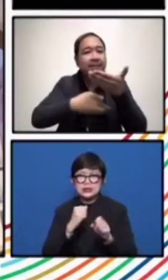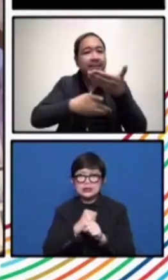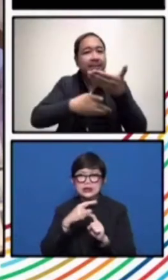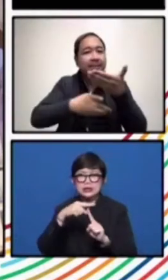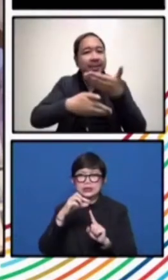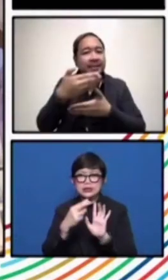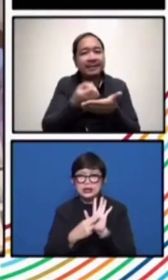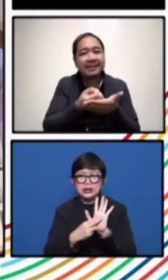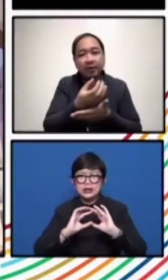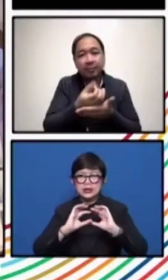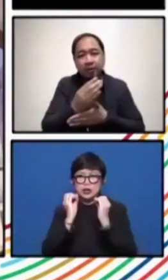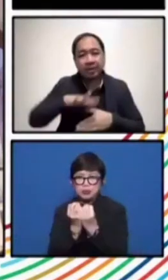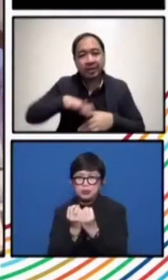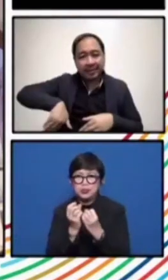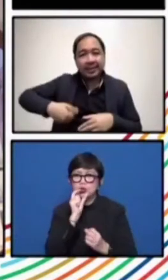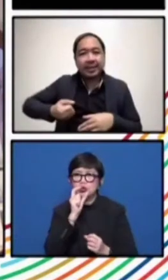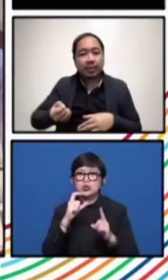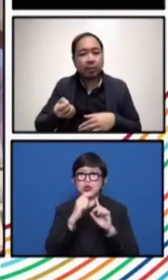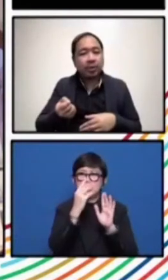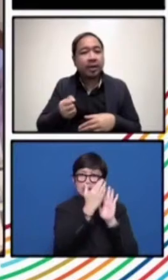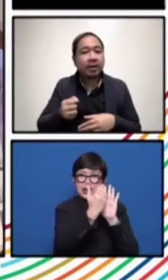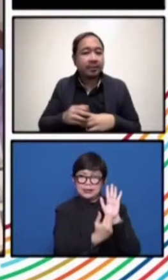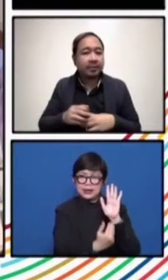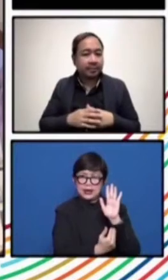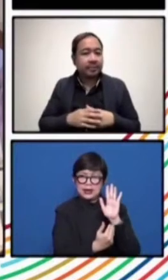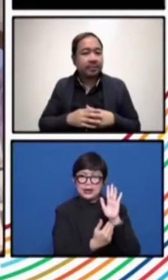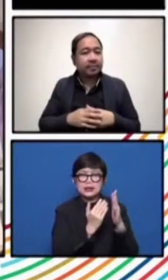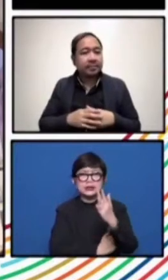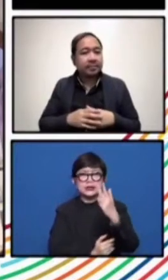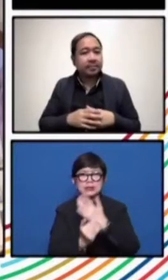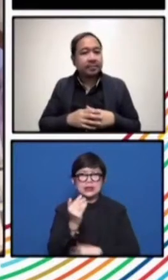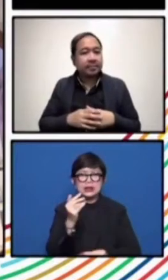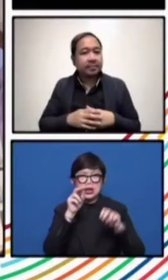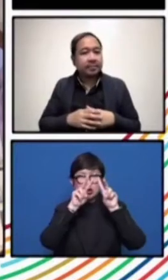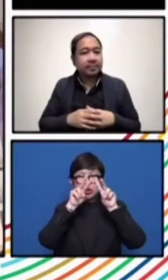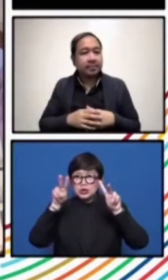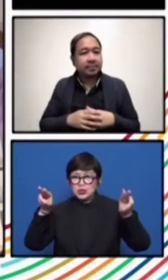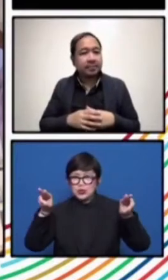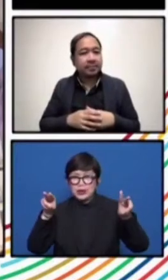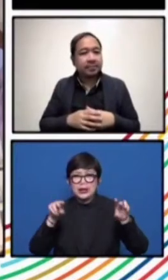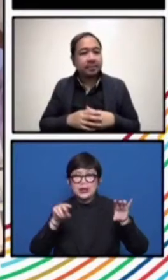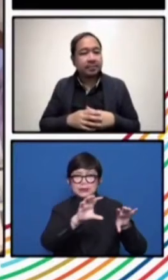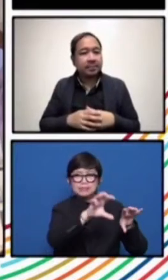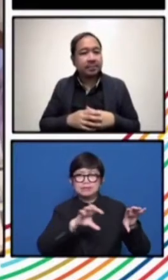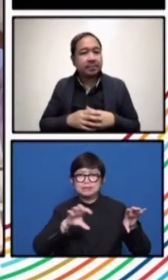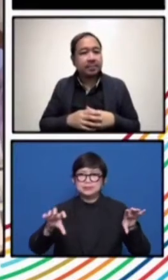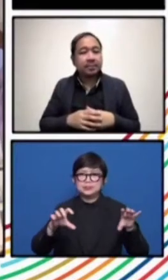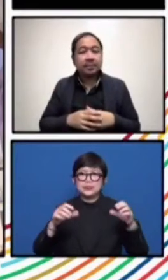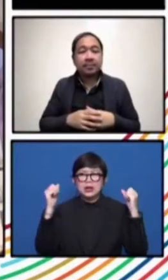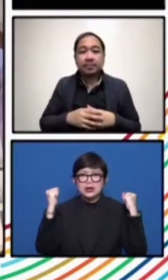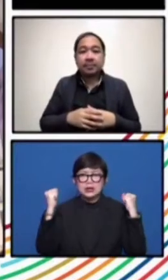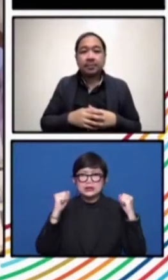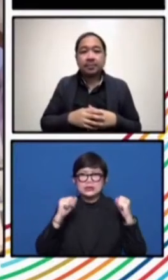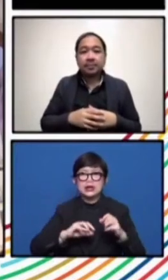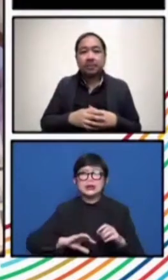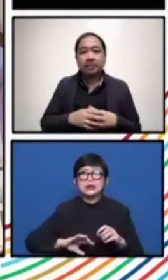Cambodia Democratic health and Survey health and survey in